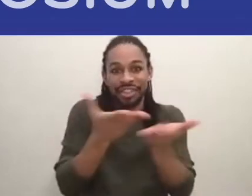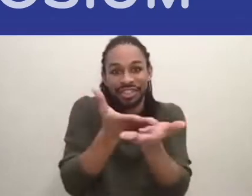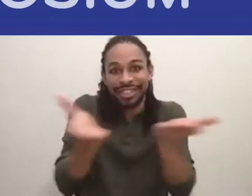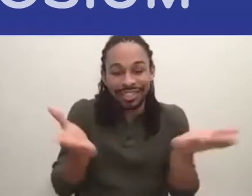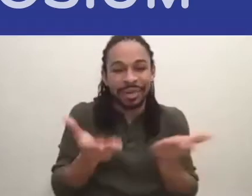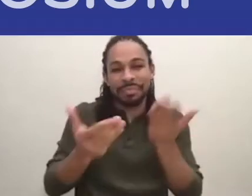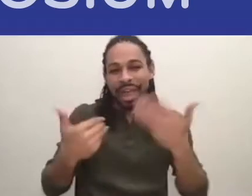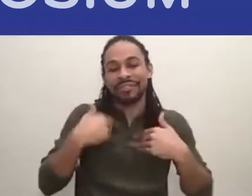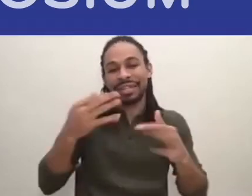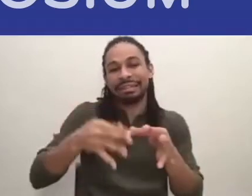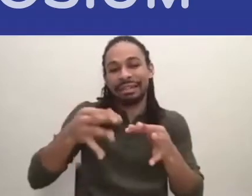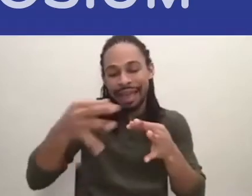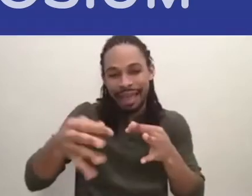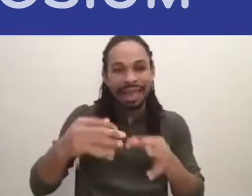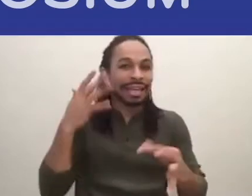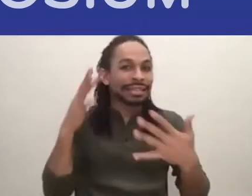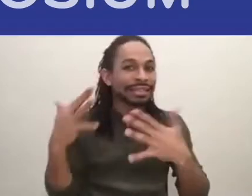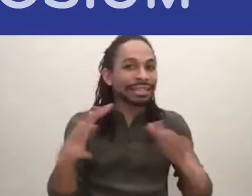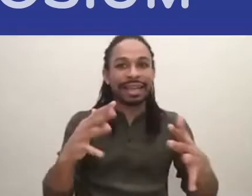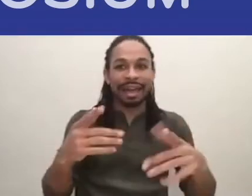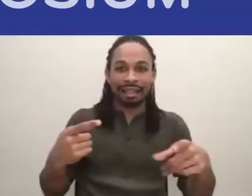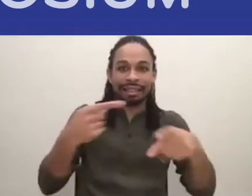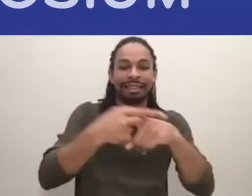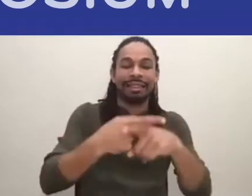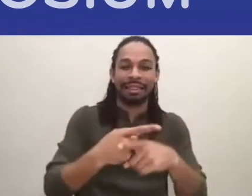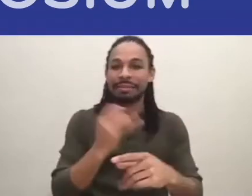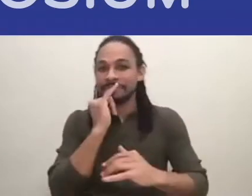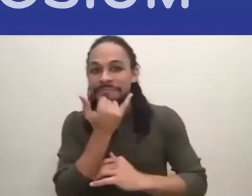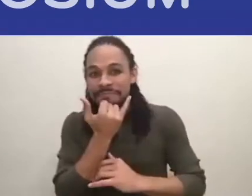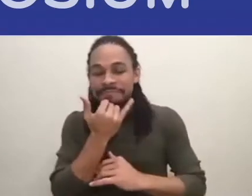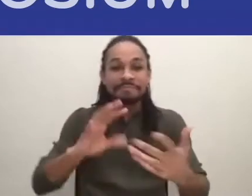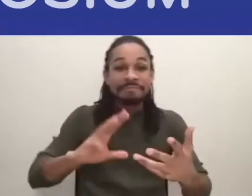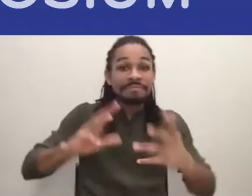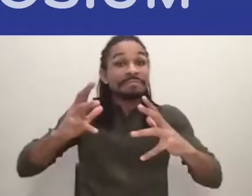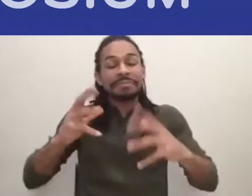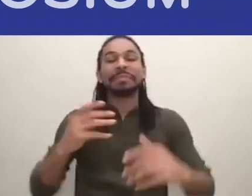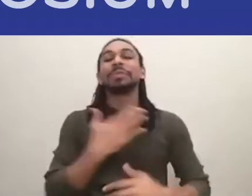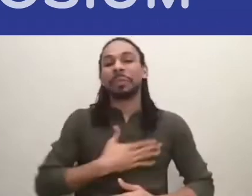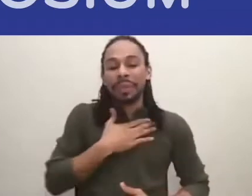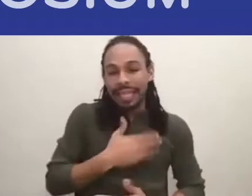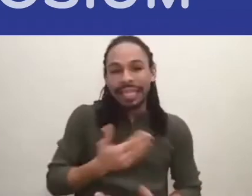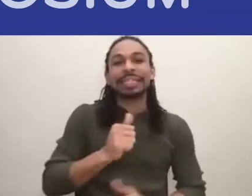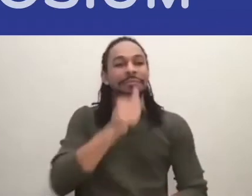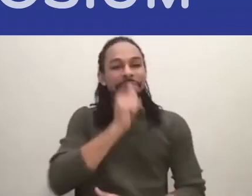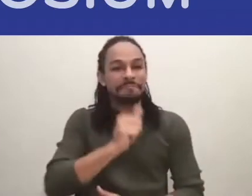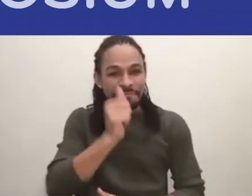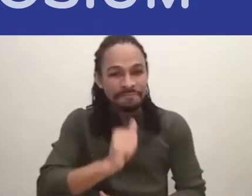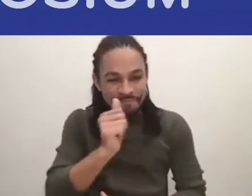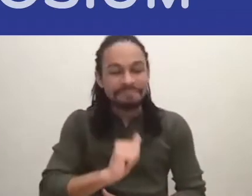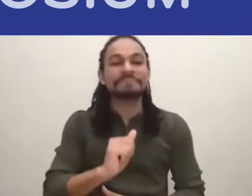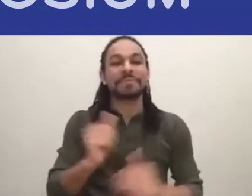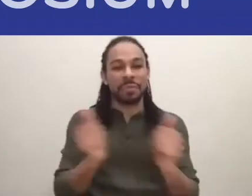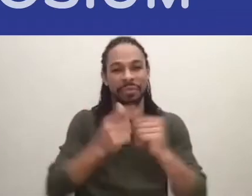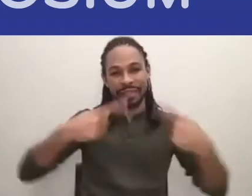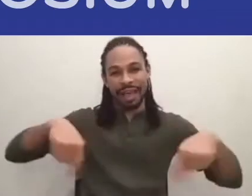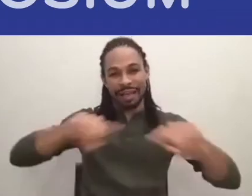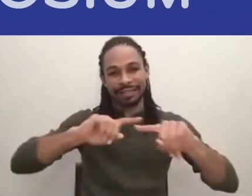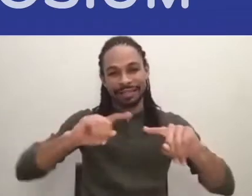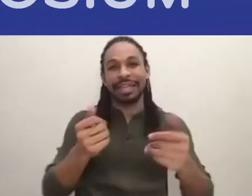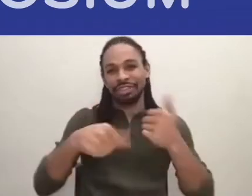and changing circumstances that may occur during our time together. We invite you to extend us each other grace and